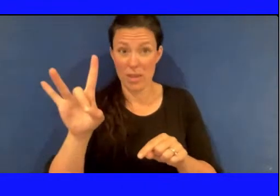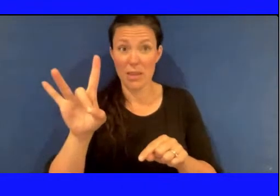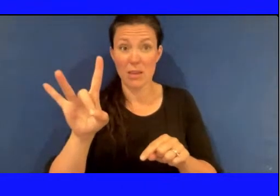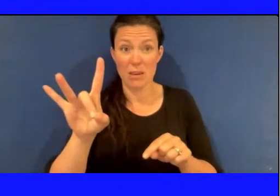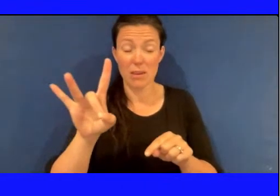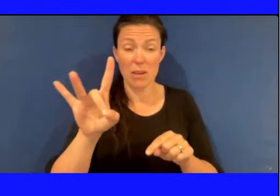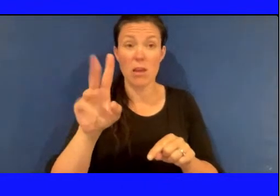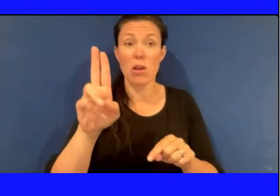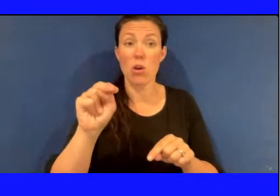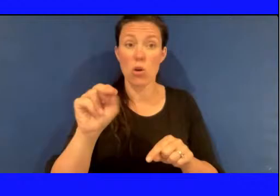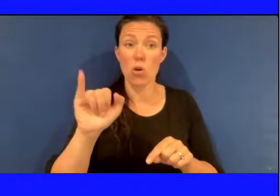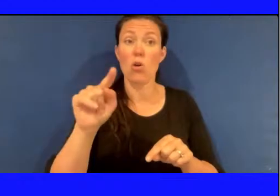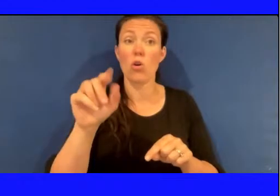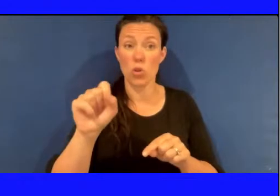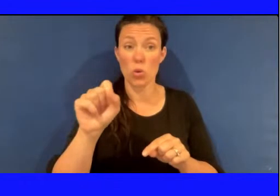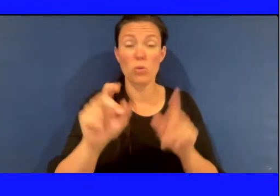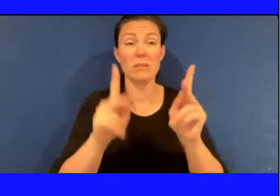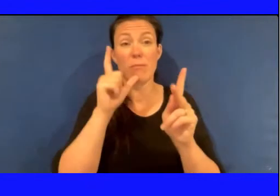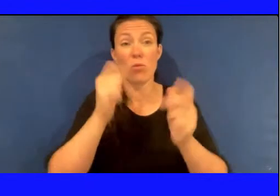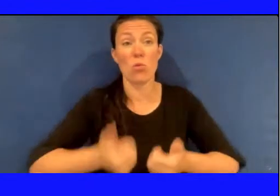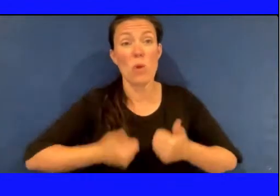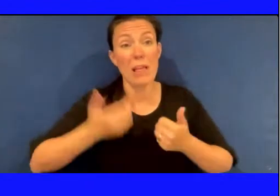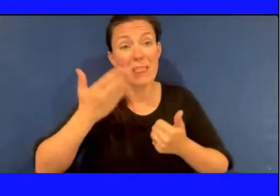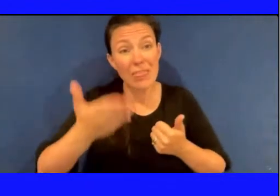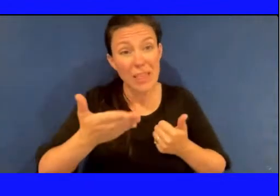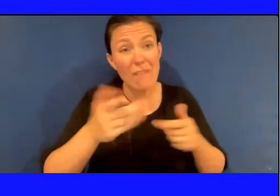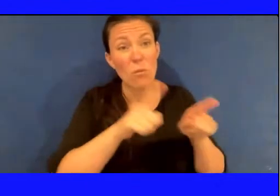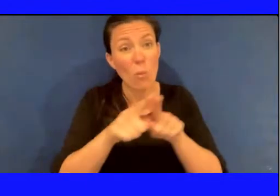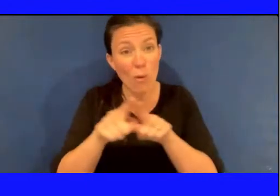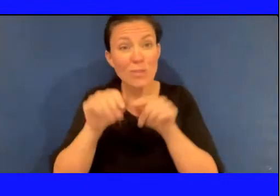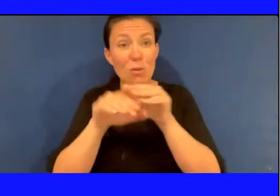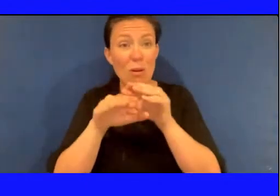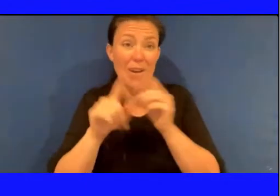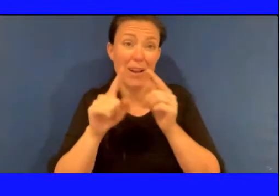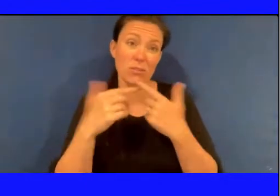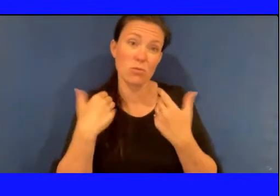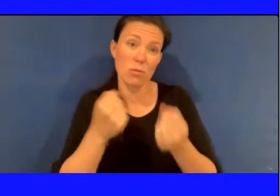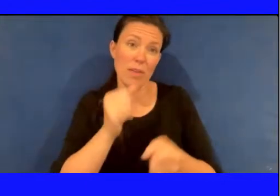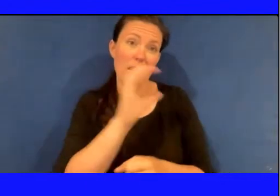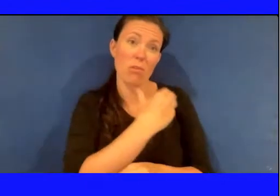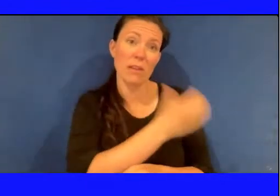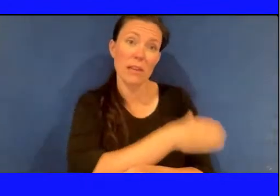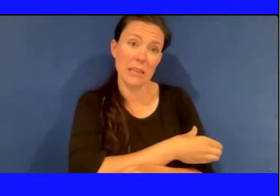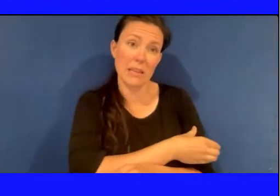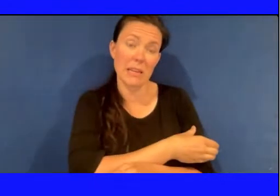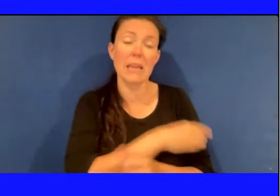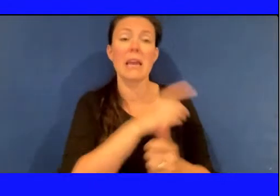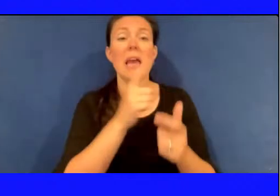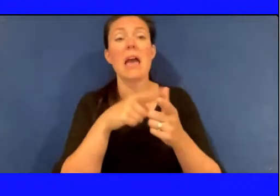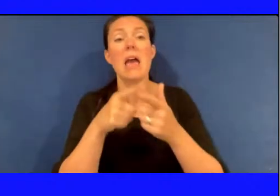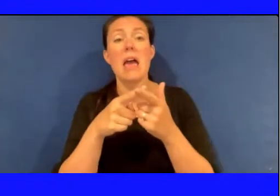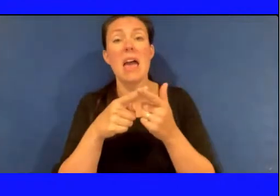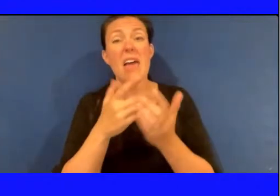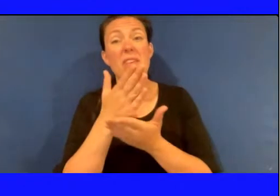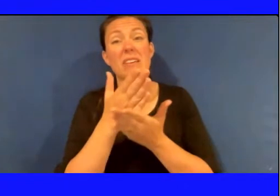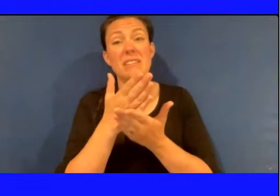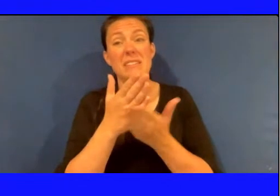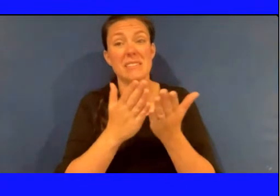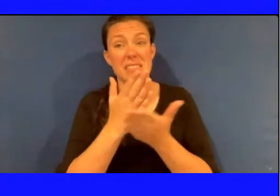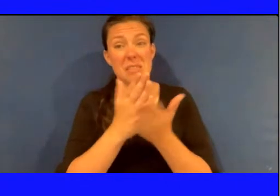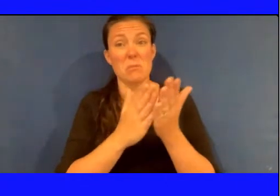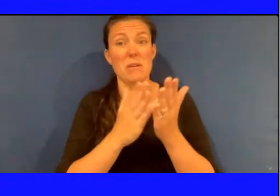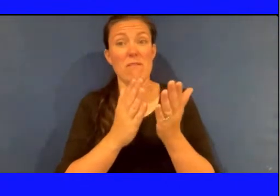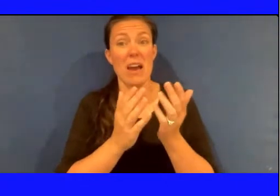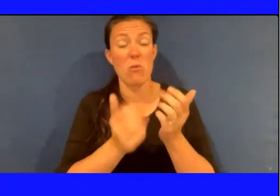of people living there will also have access to a world-class health clinic. And then some of our most fragile tenants, the